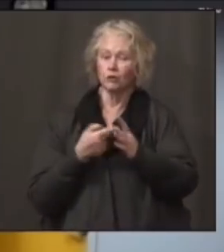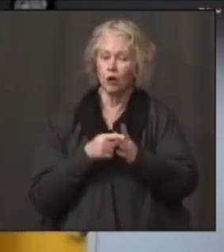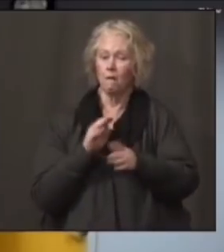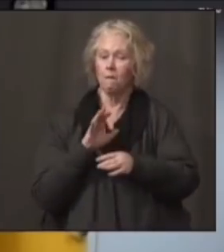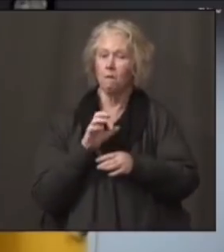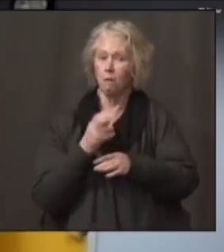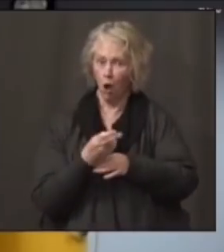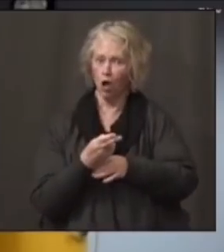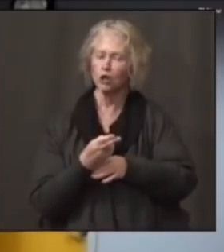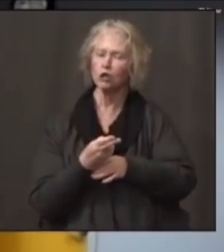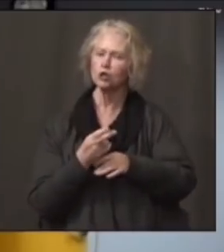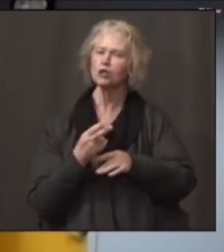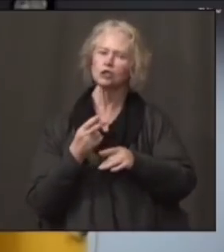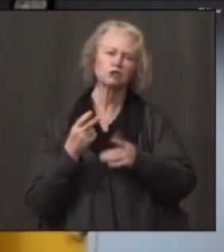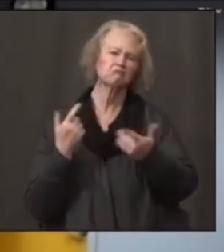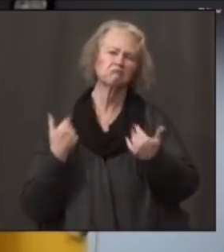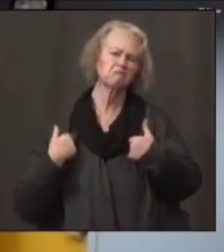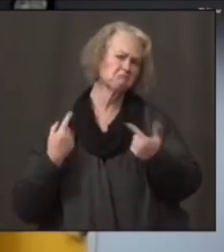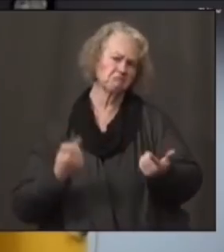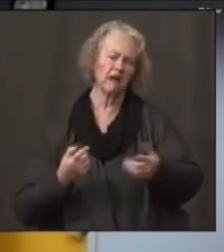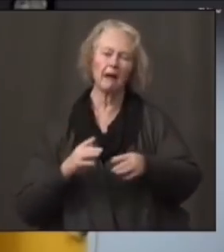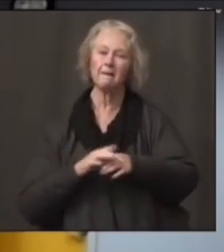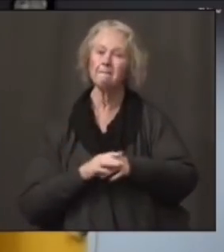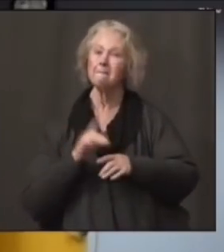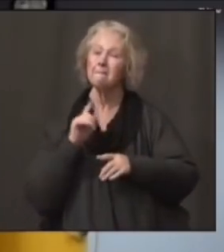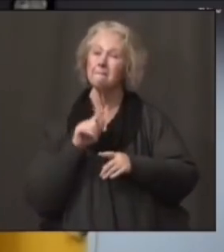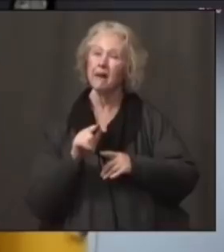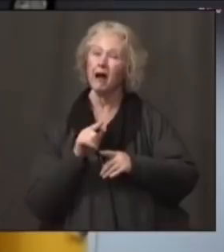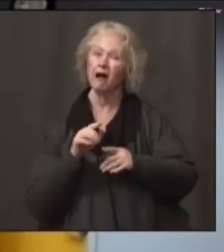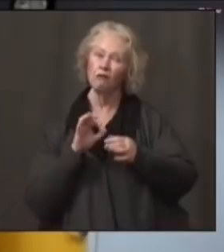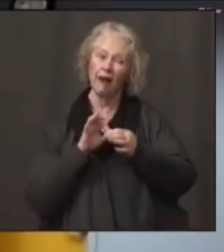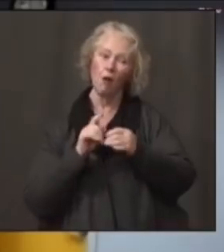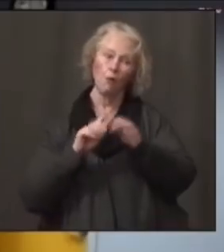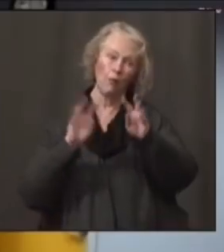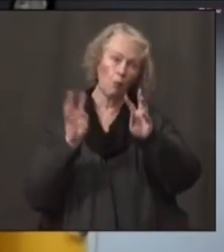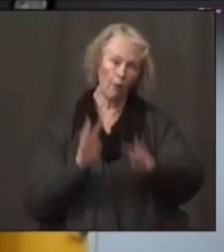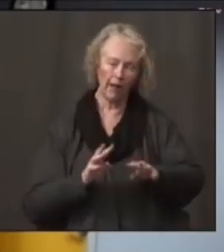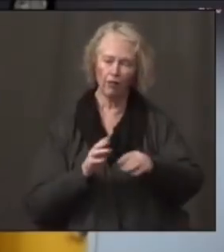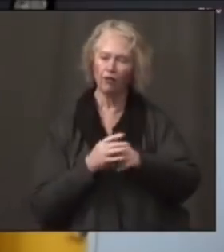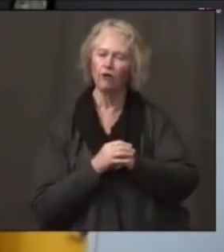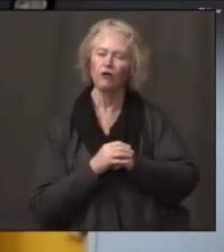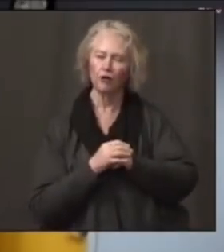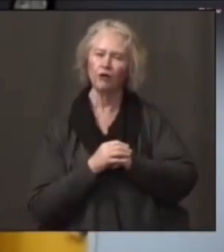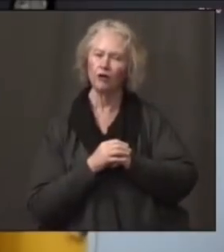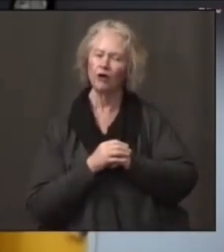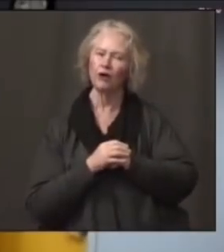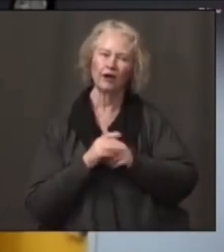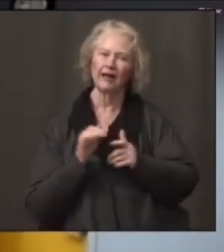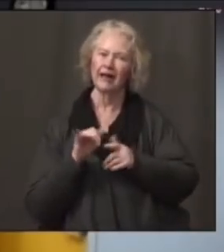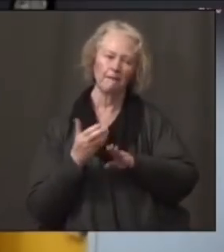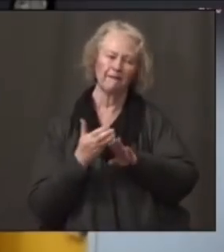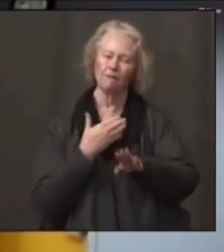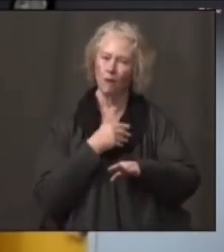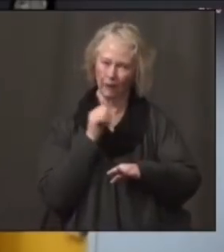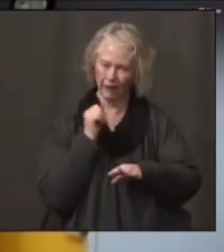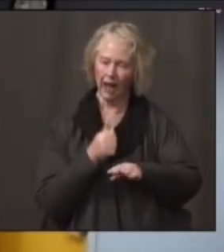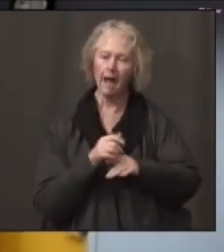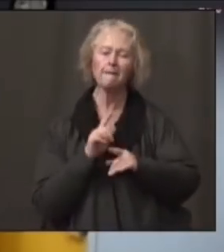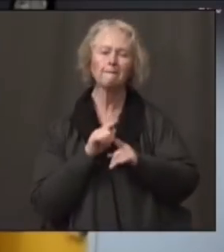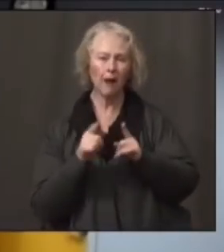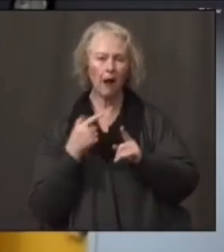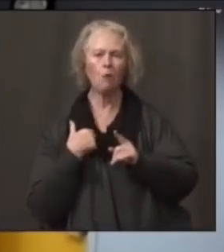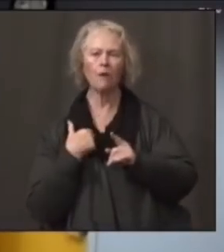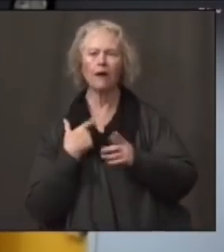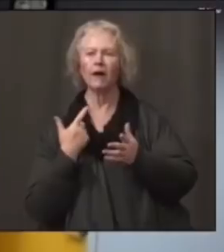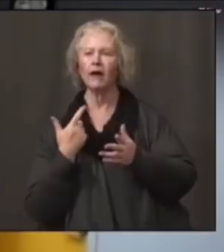event totally virtually, right? And we dispatched urban search and rescue units. State police did escorts.